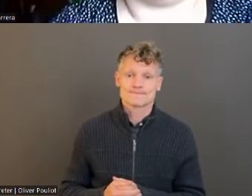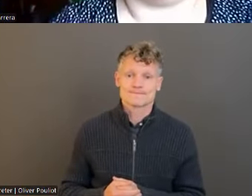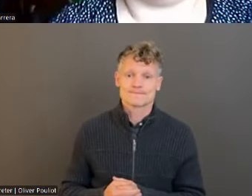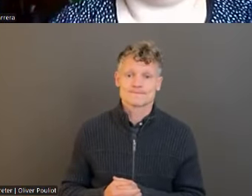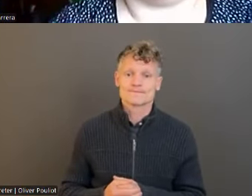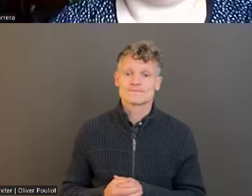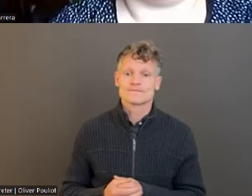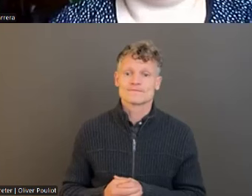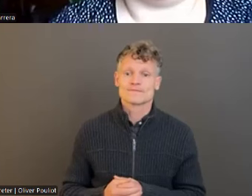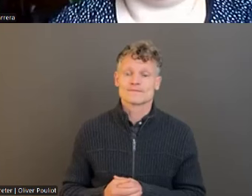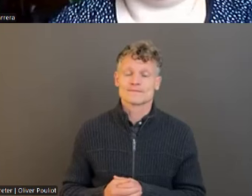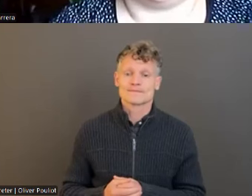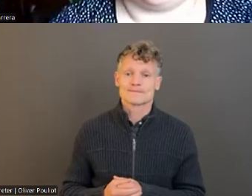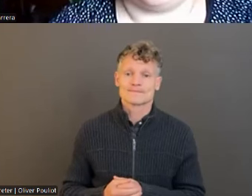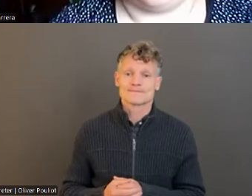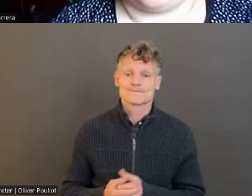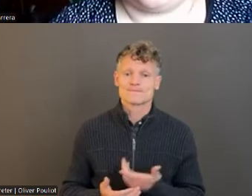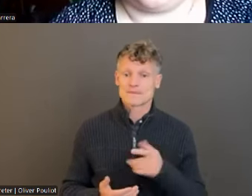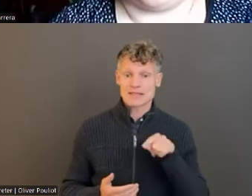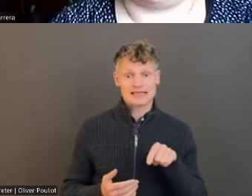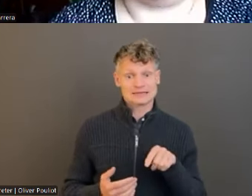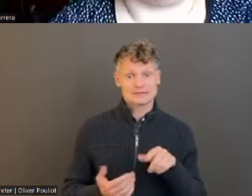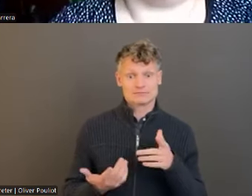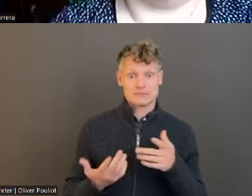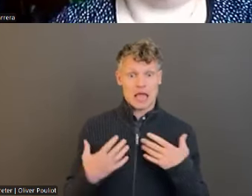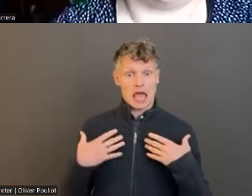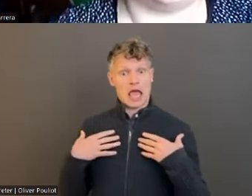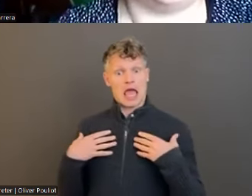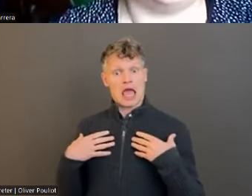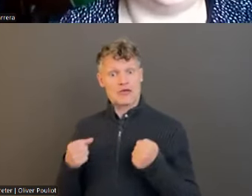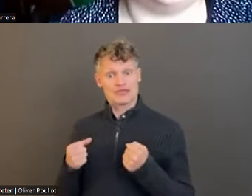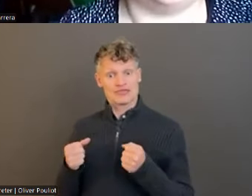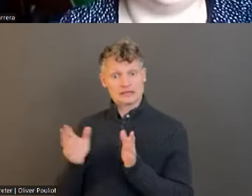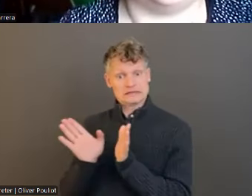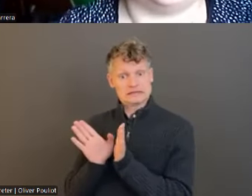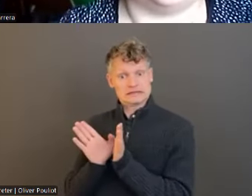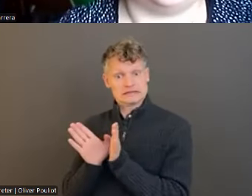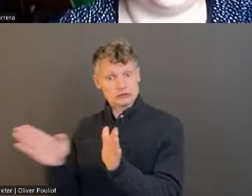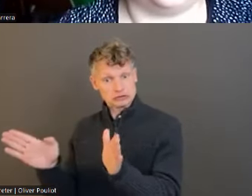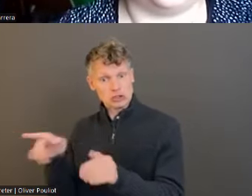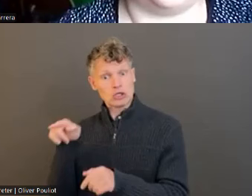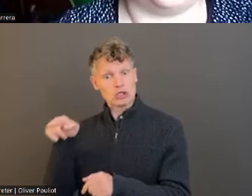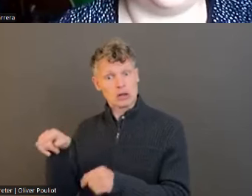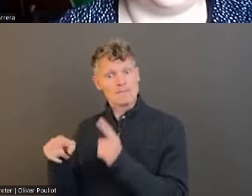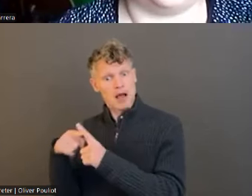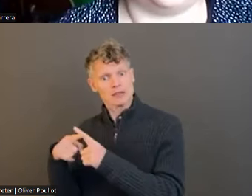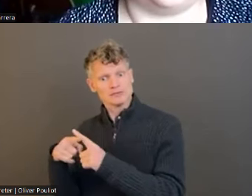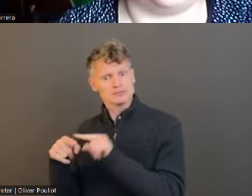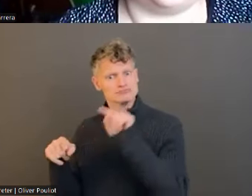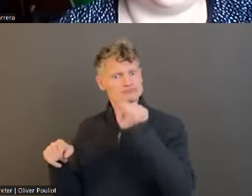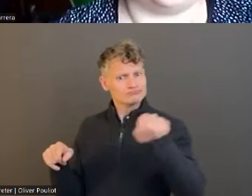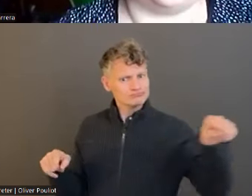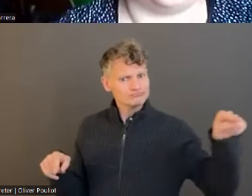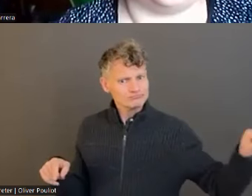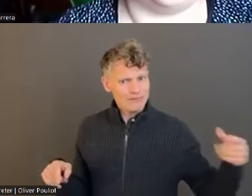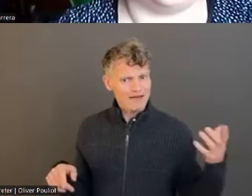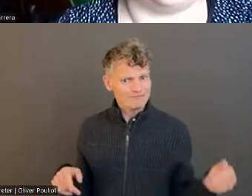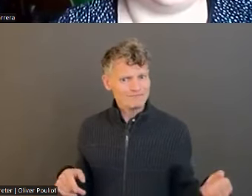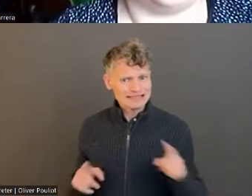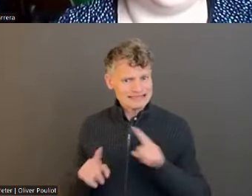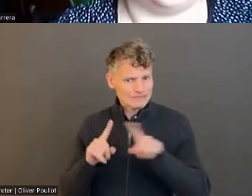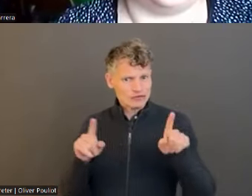sector only. There is a health sector role that we have to play, not necessarily leading